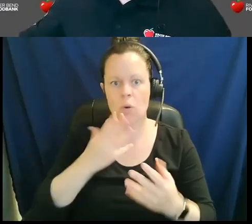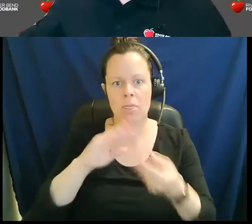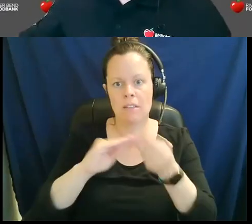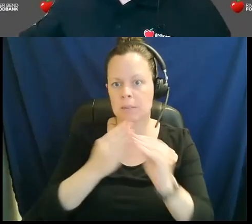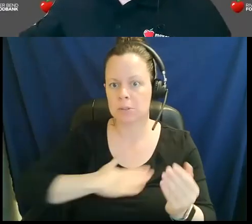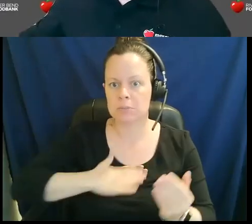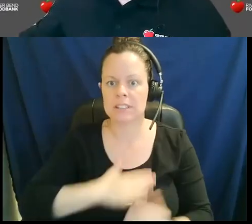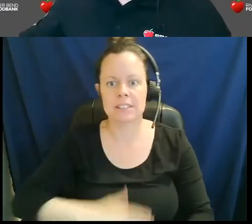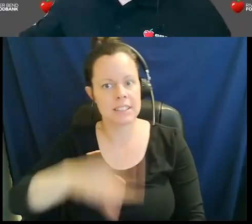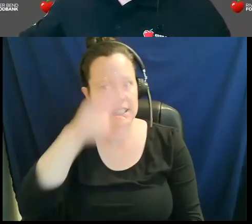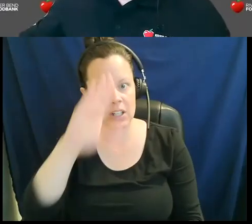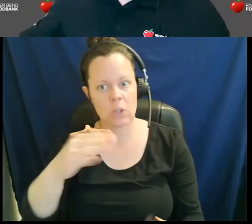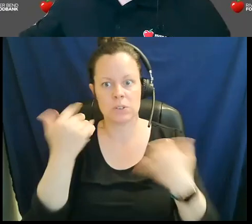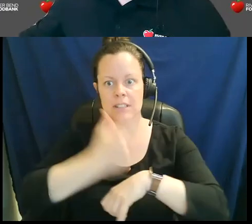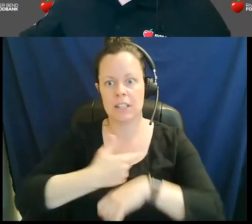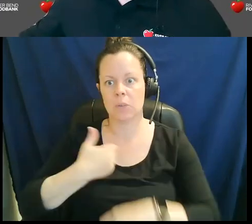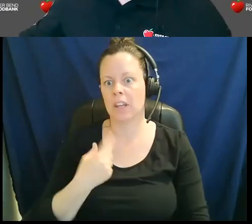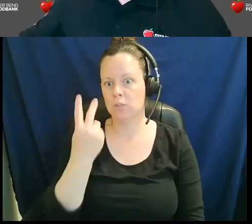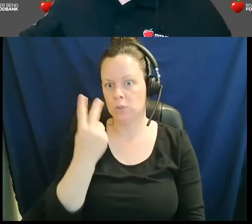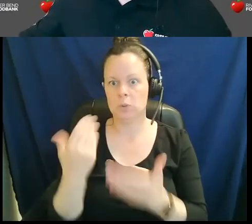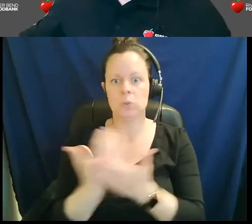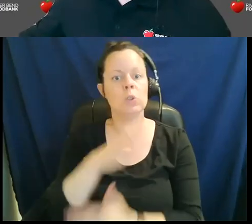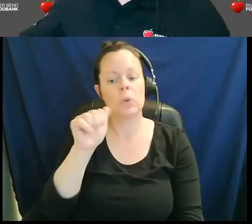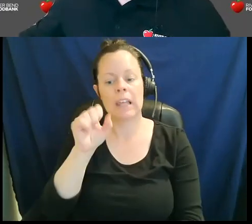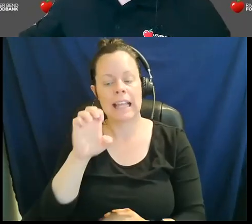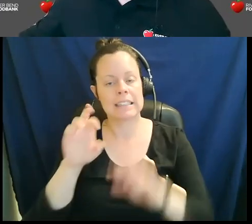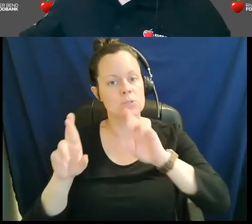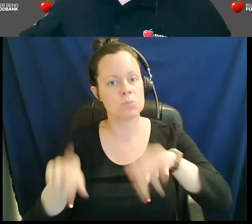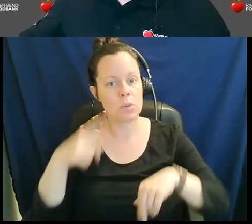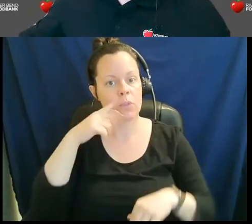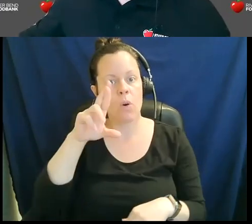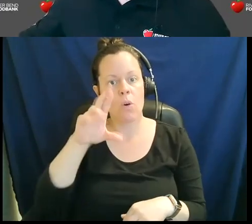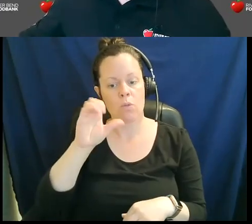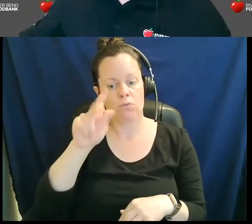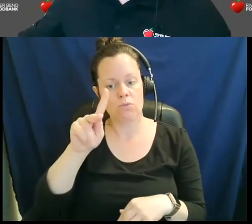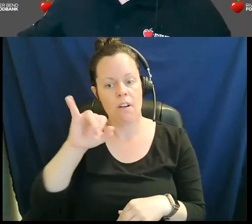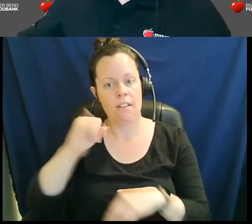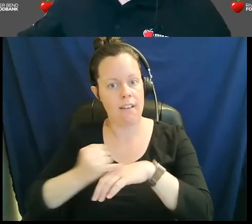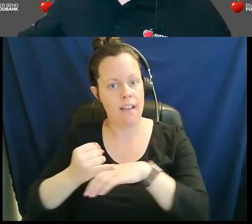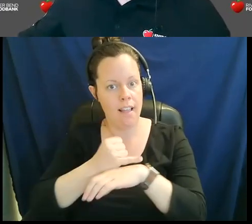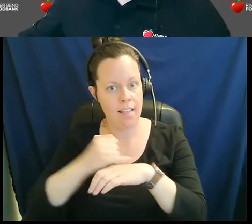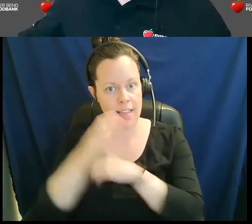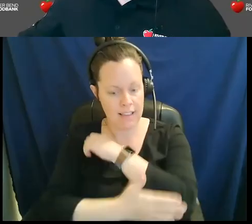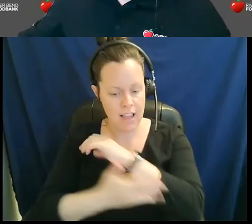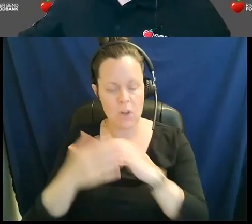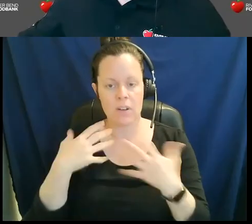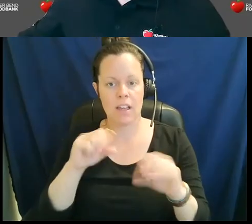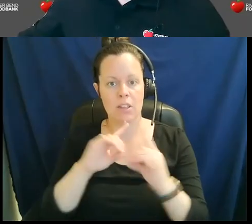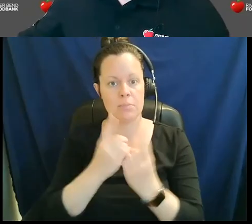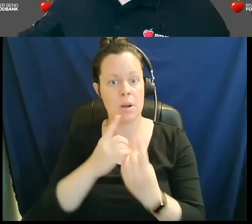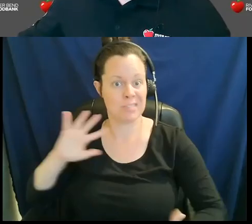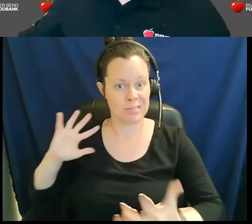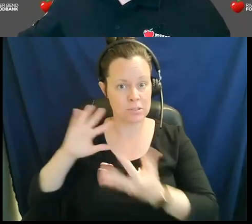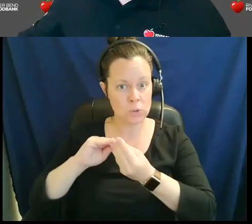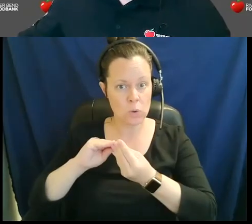Hi, today we have 2 new cases reported for Rock Island County Health Department, which brings our grand total